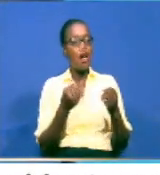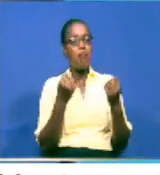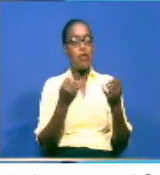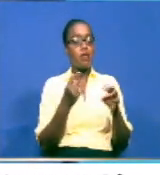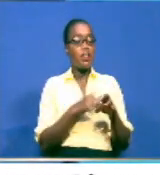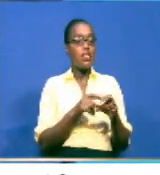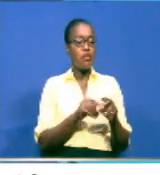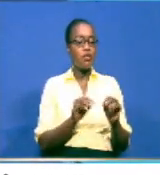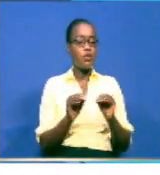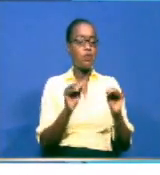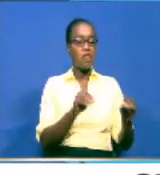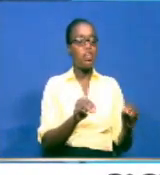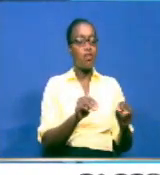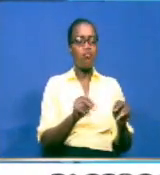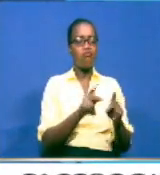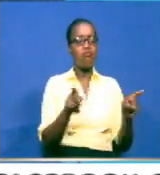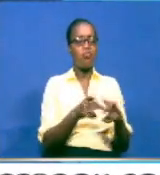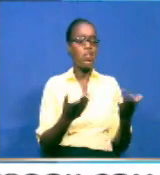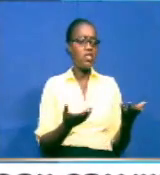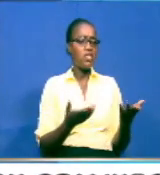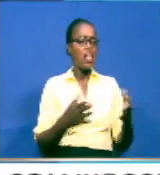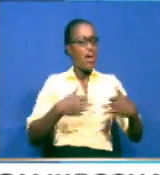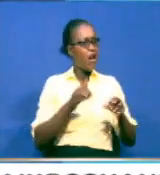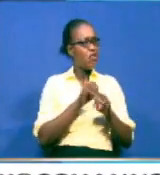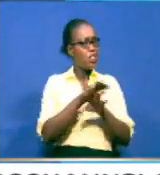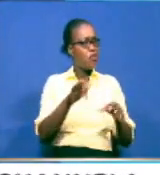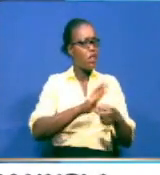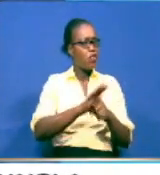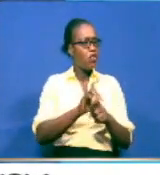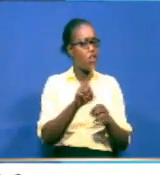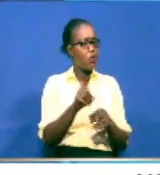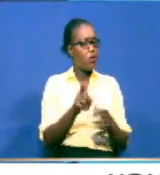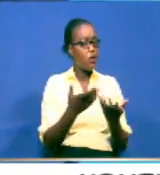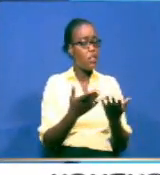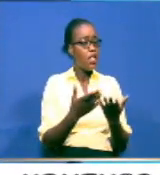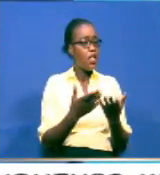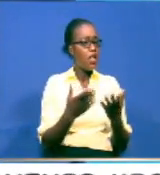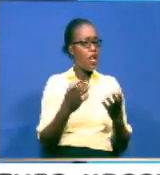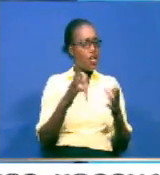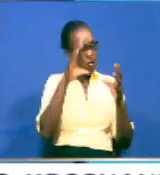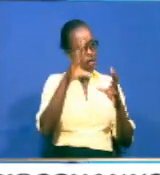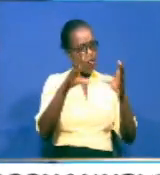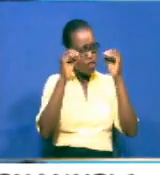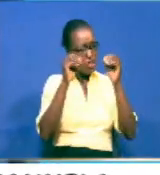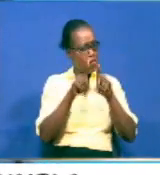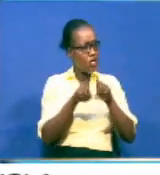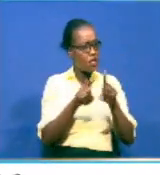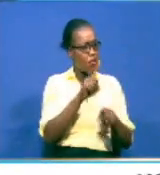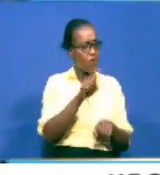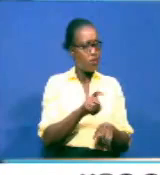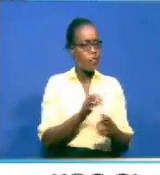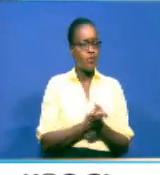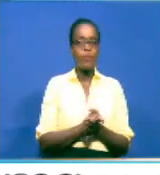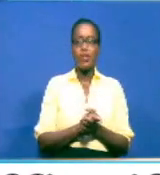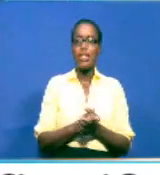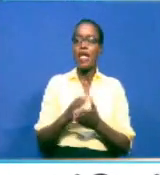on surfaces. How do mobile phones transmit COVID-19? Do we have a concept like that? Thank